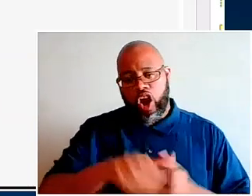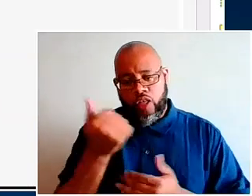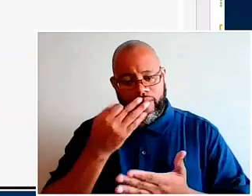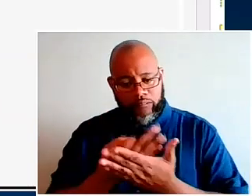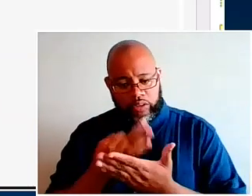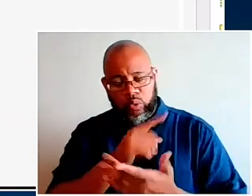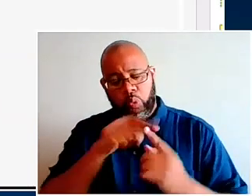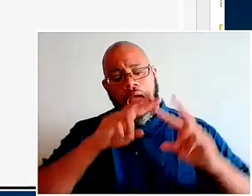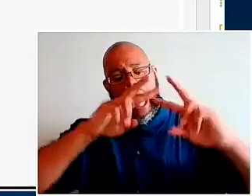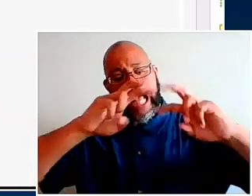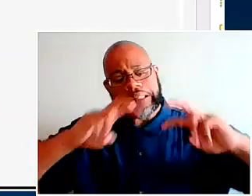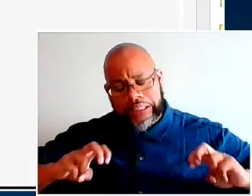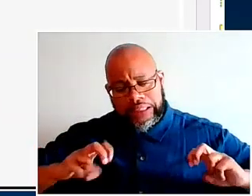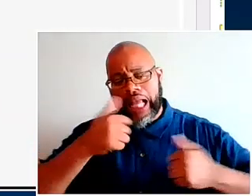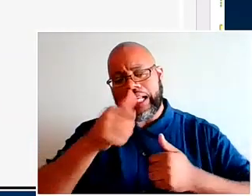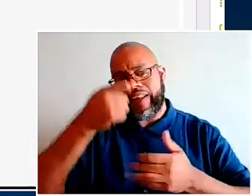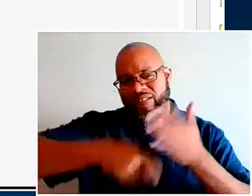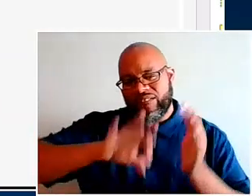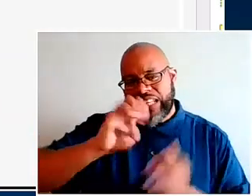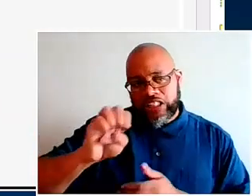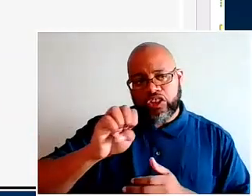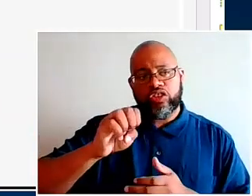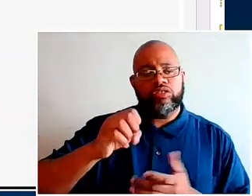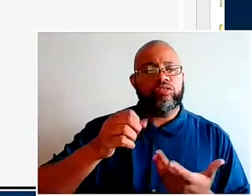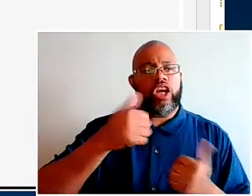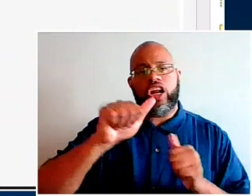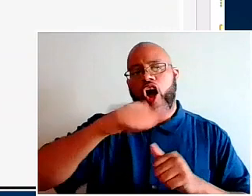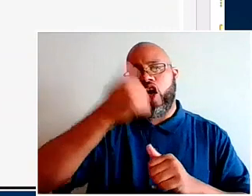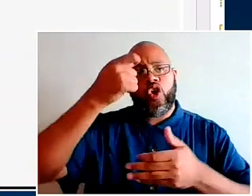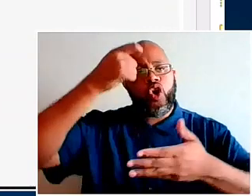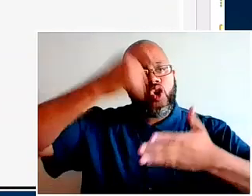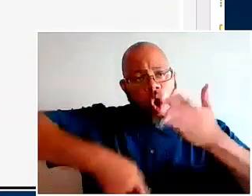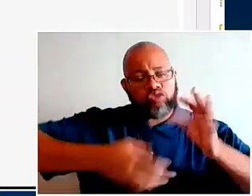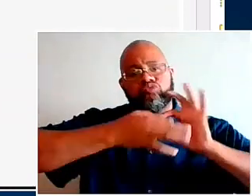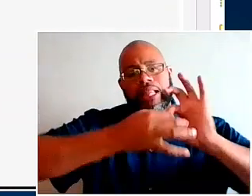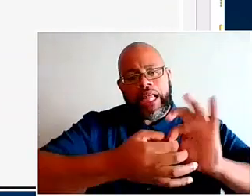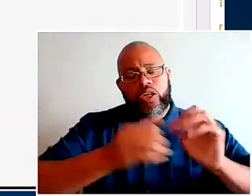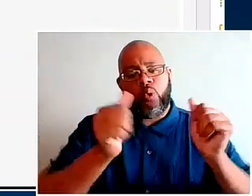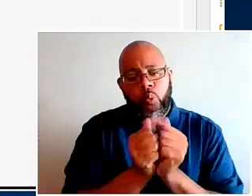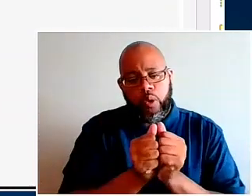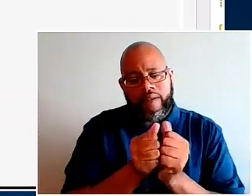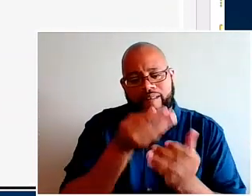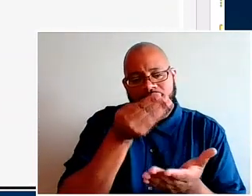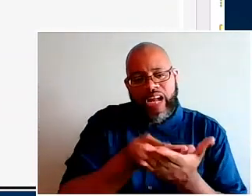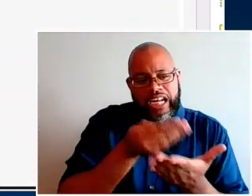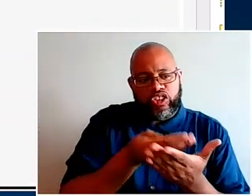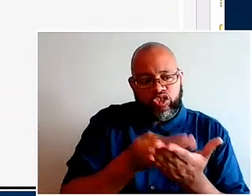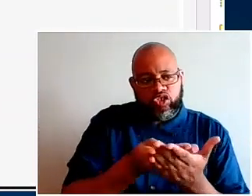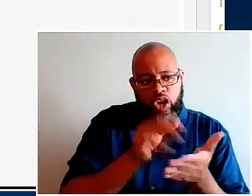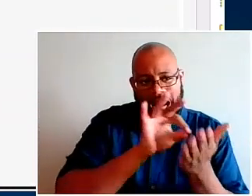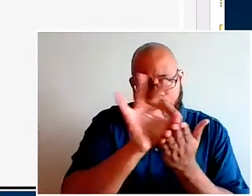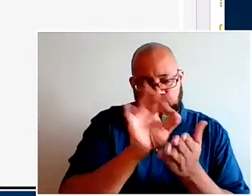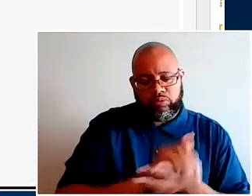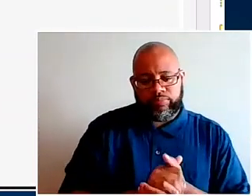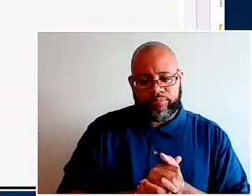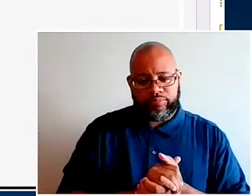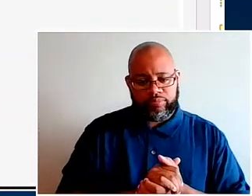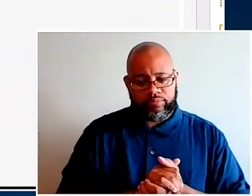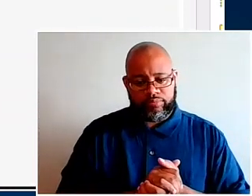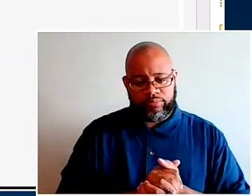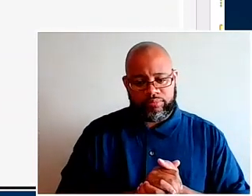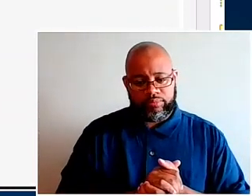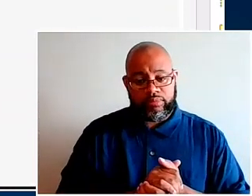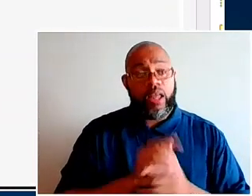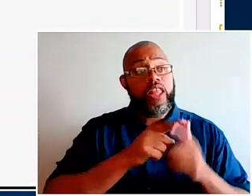assessing any fees, charges, or other costs associated with the financial account. And then in E, no fee